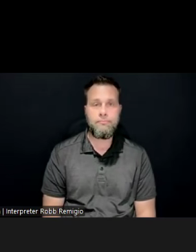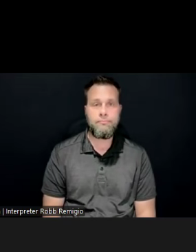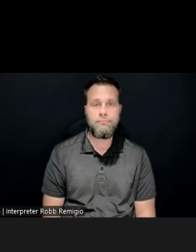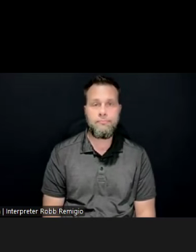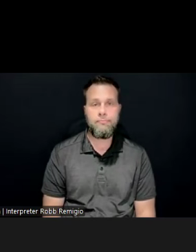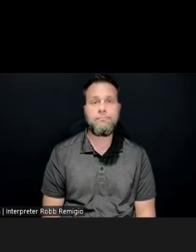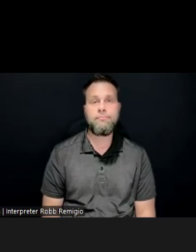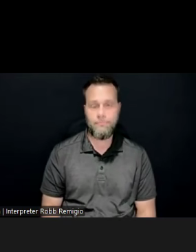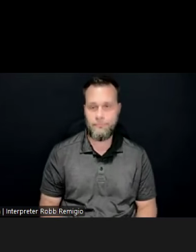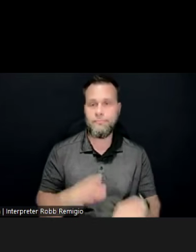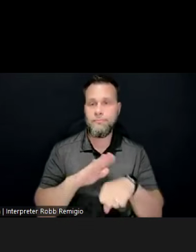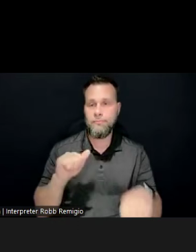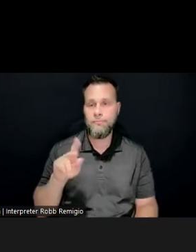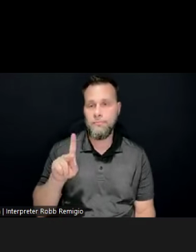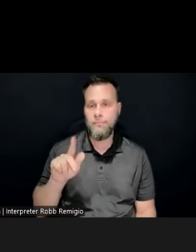Kathleen.